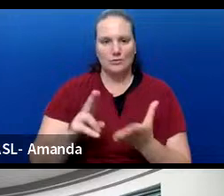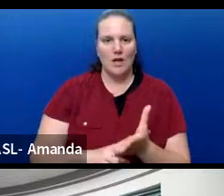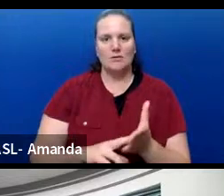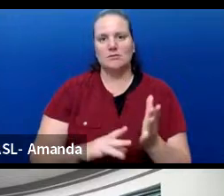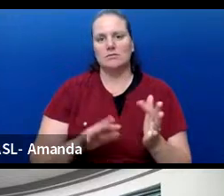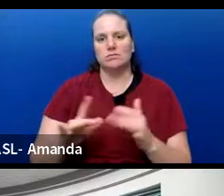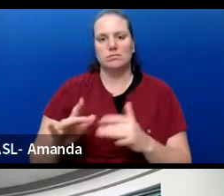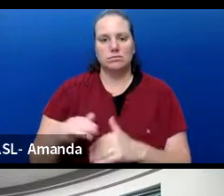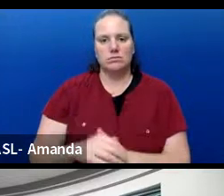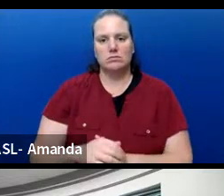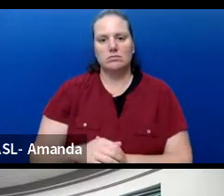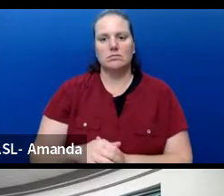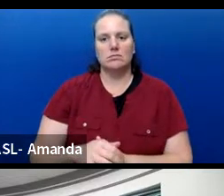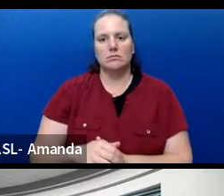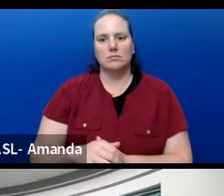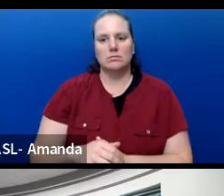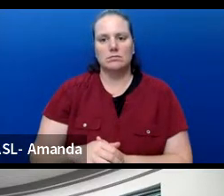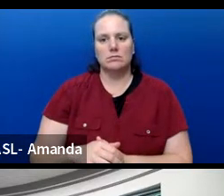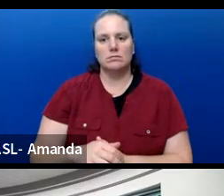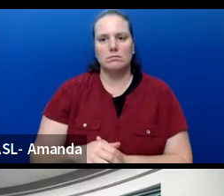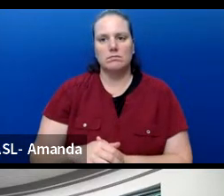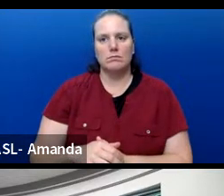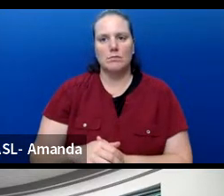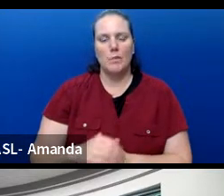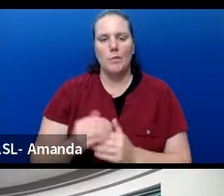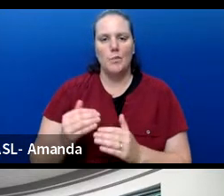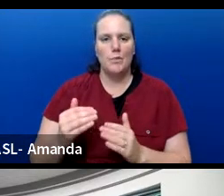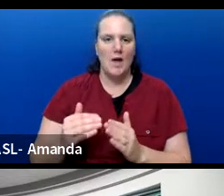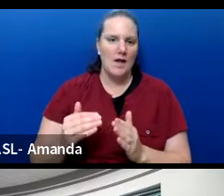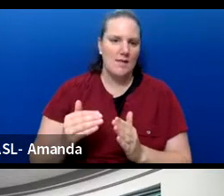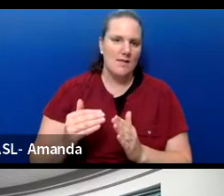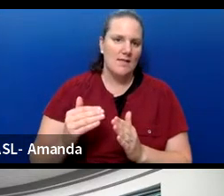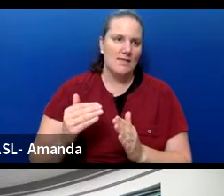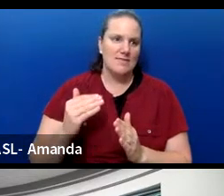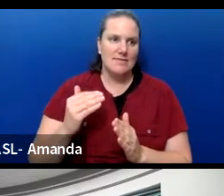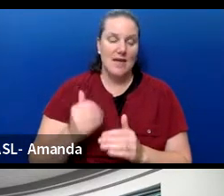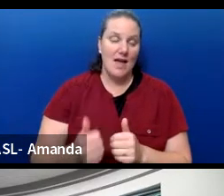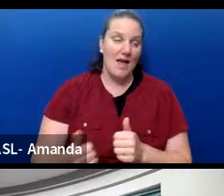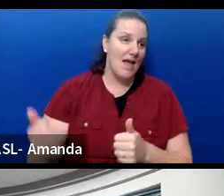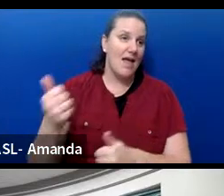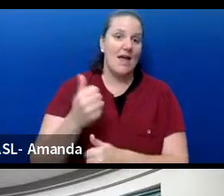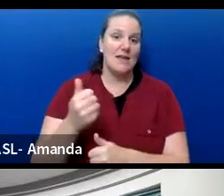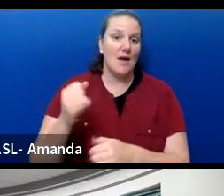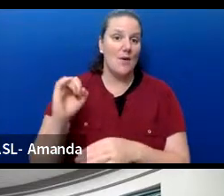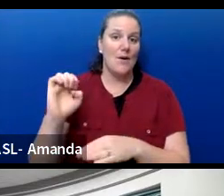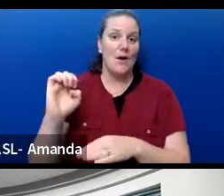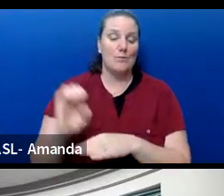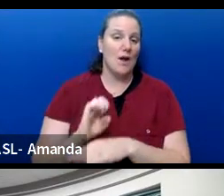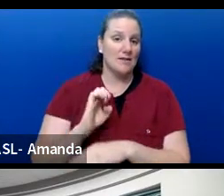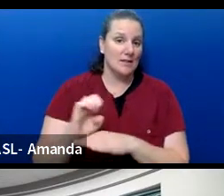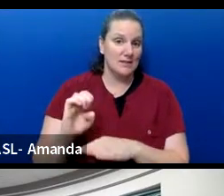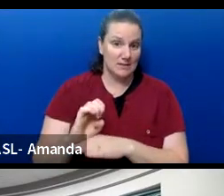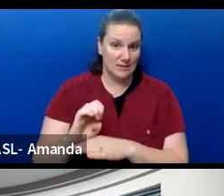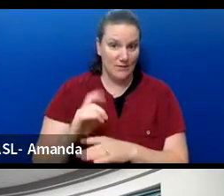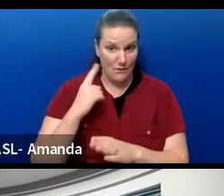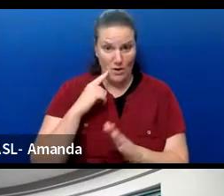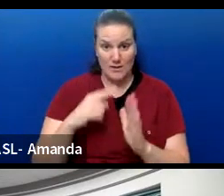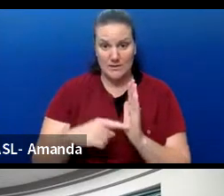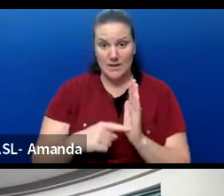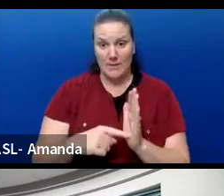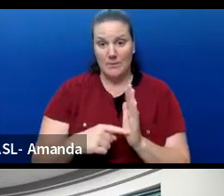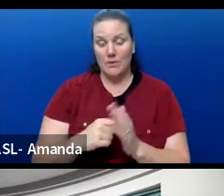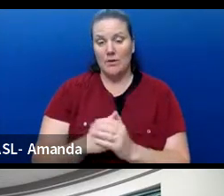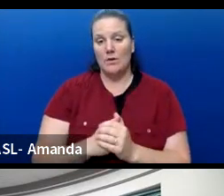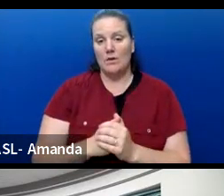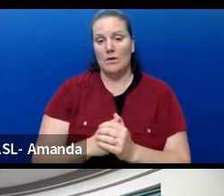contractor, to hit apprentice goals, for example. This is where we've heard around this